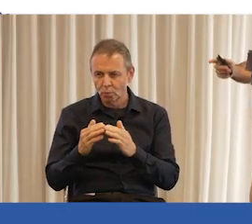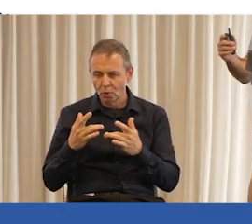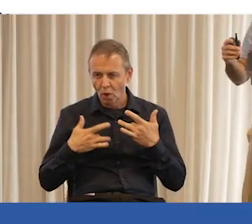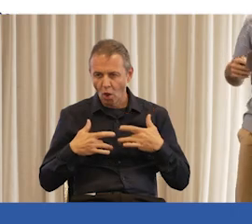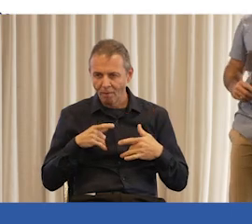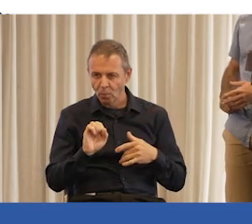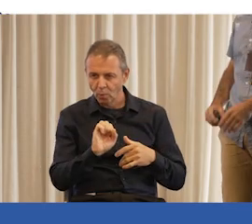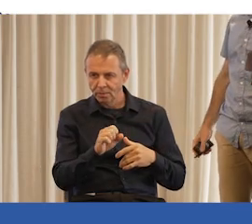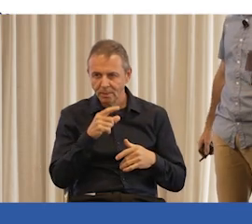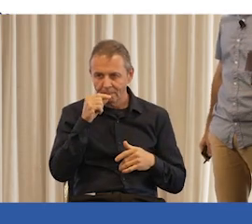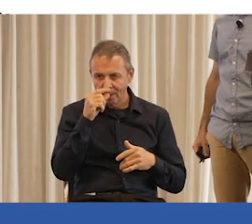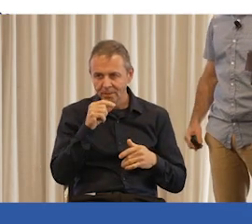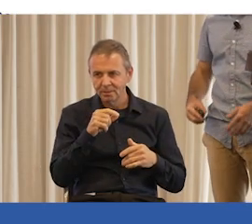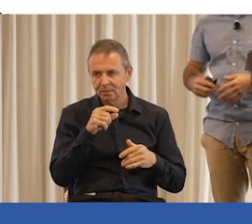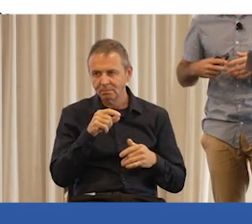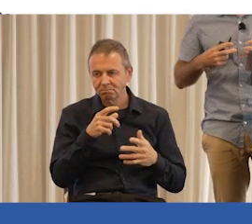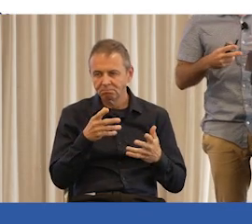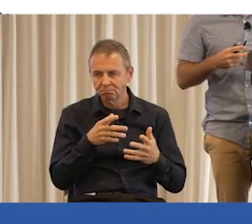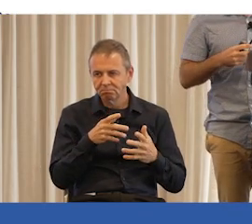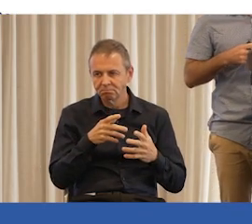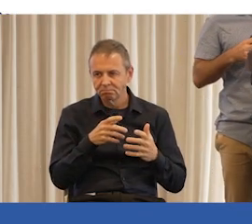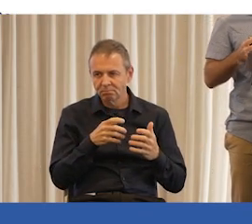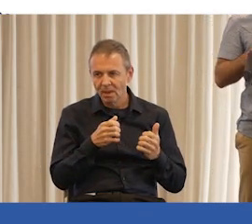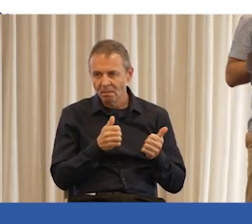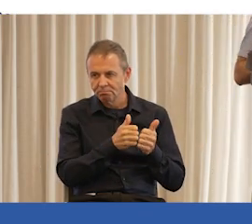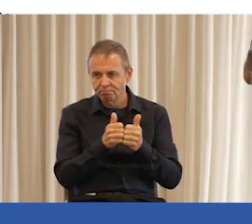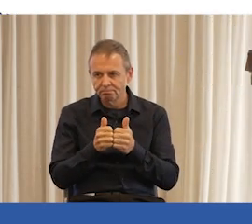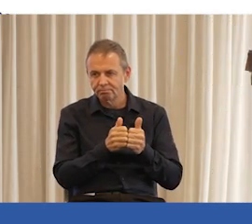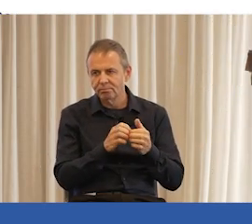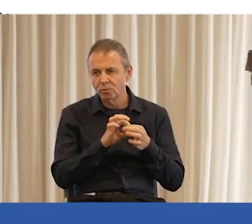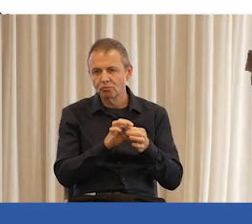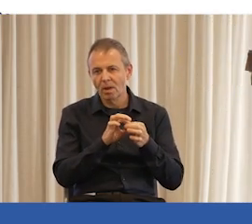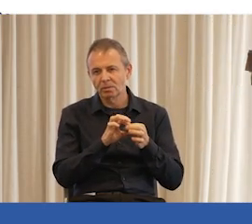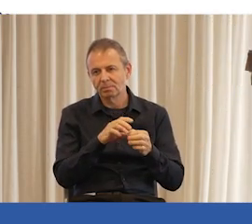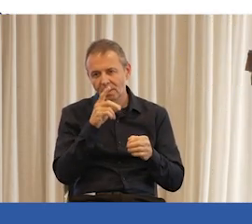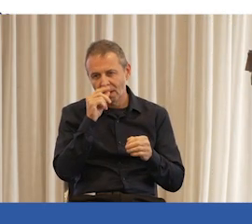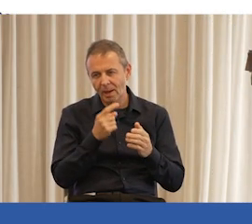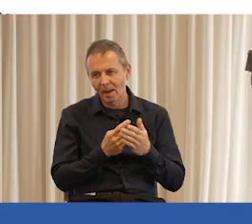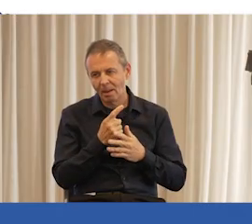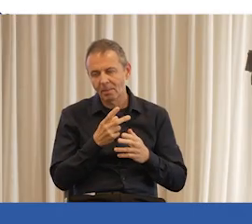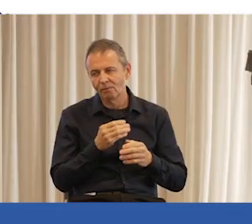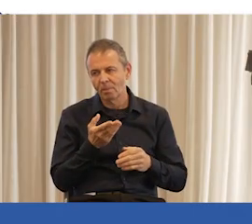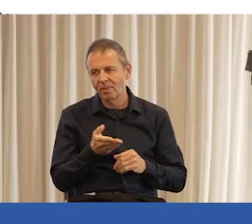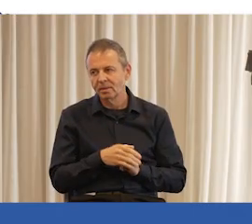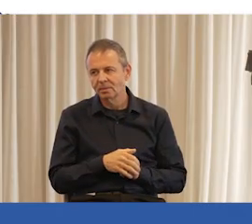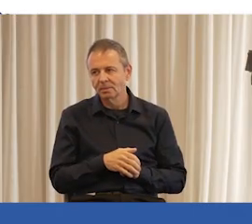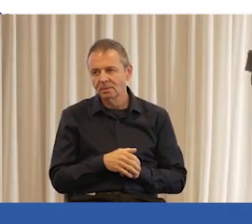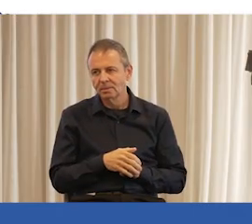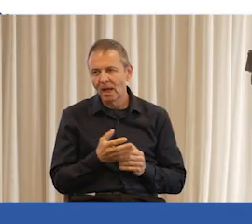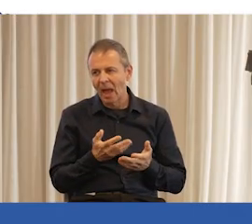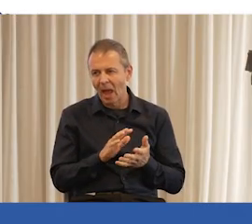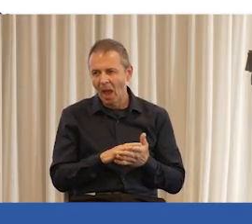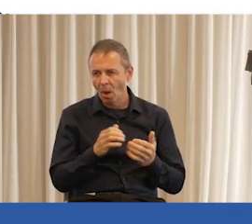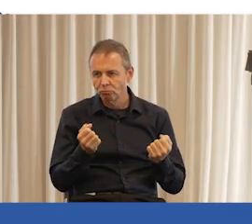opportunities, the abilities, the capabilities, the collaboration and relationships that could come from that? How do we